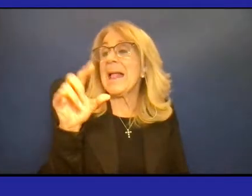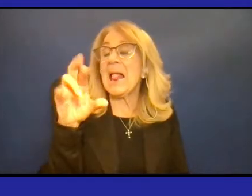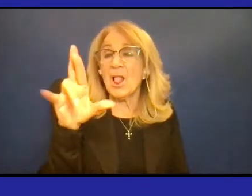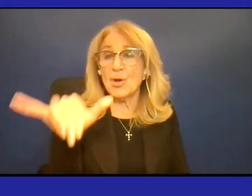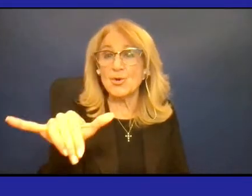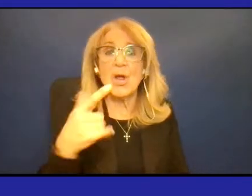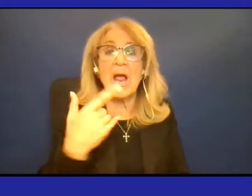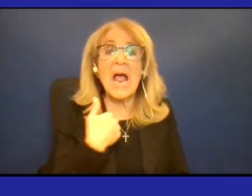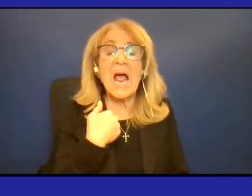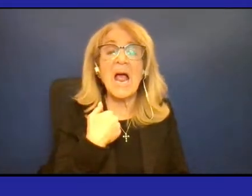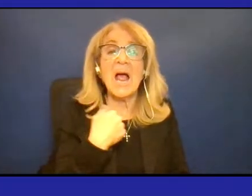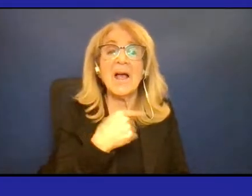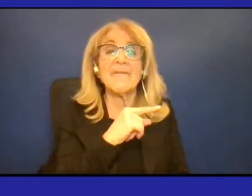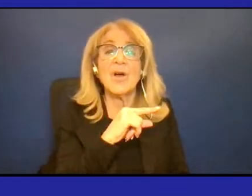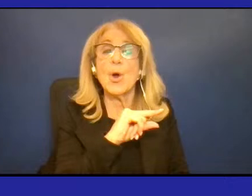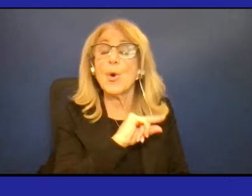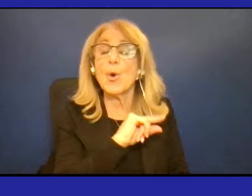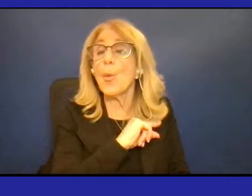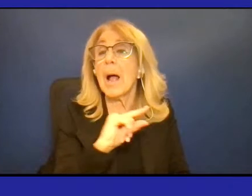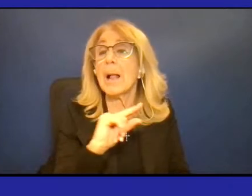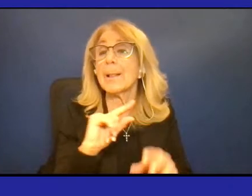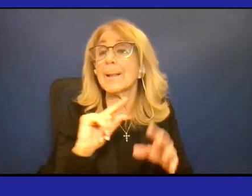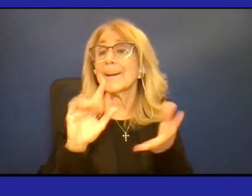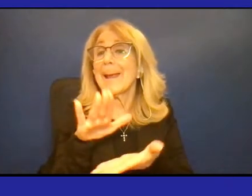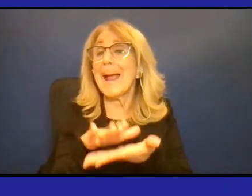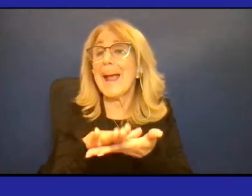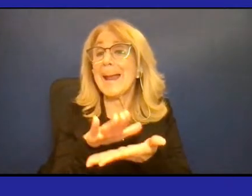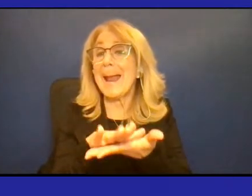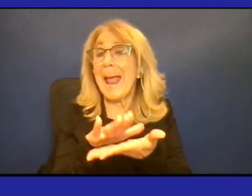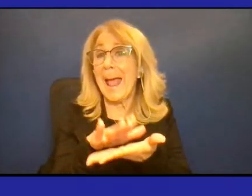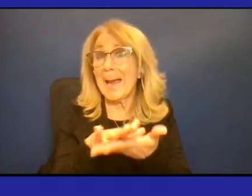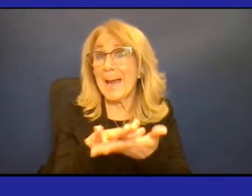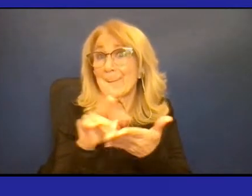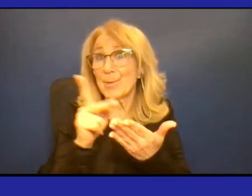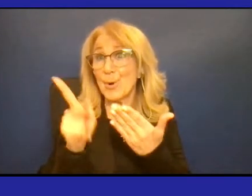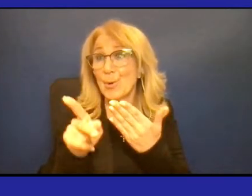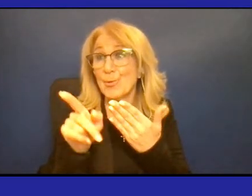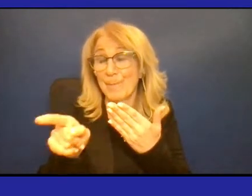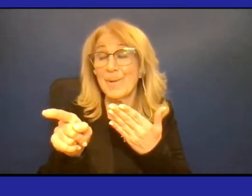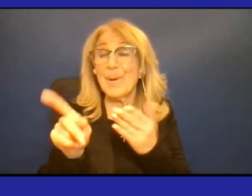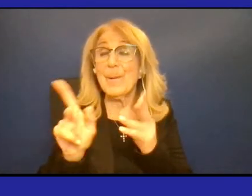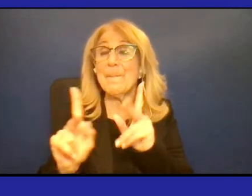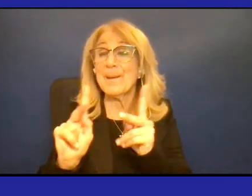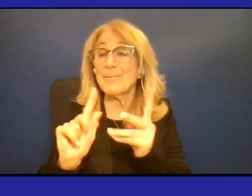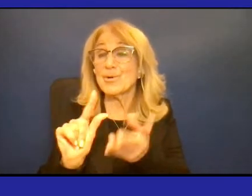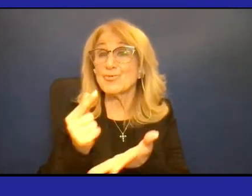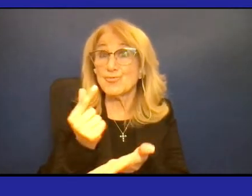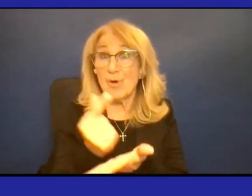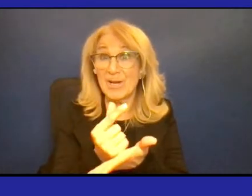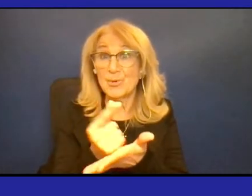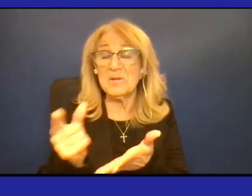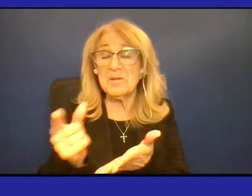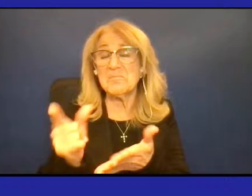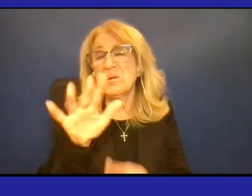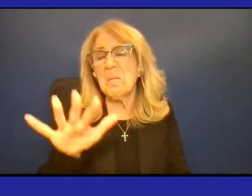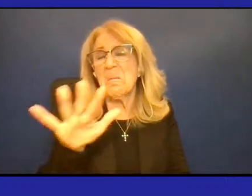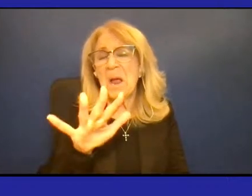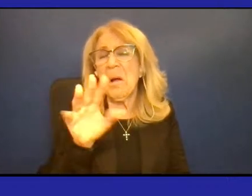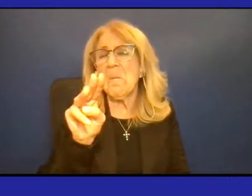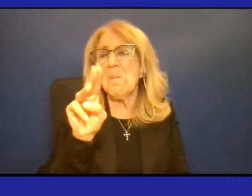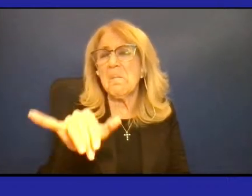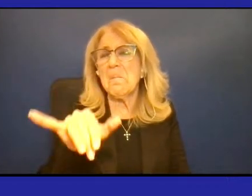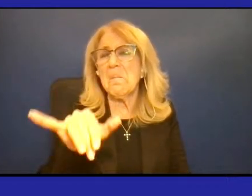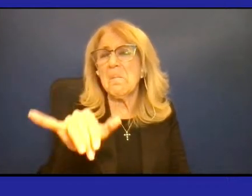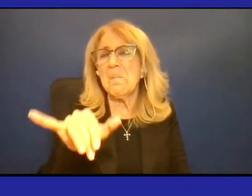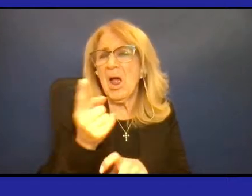Quality Academy program, and the graduates from that program happen around May of every year.